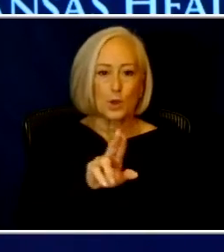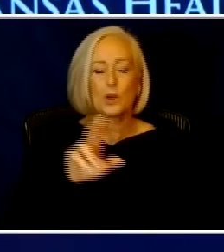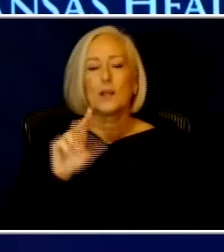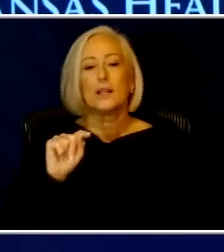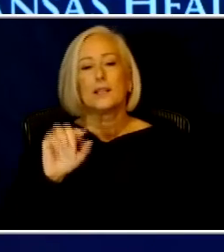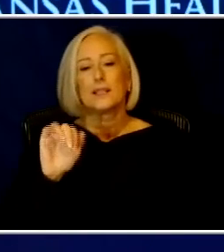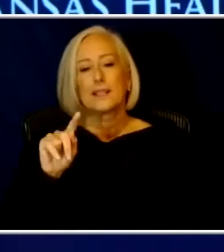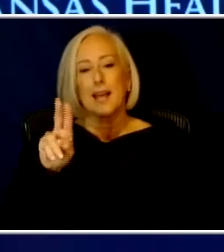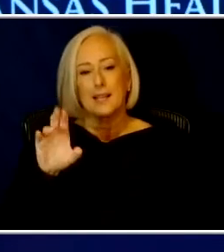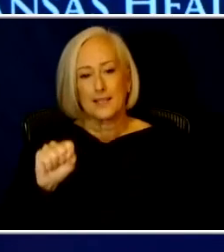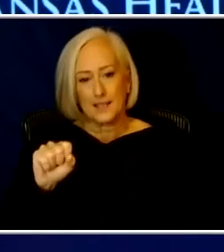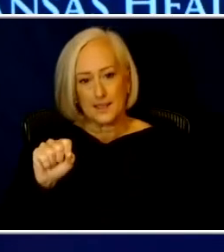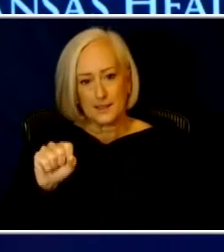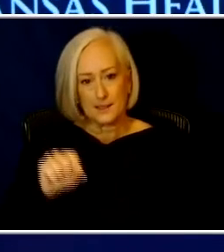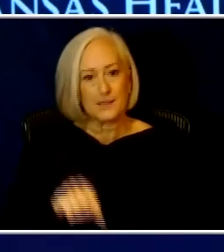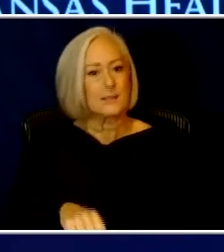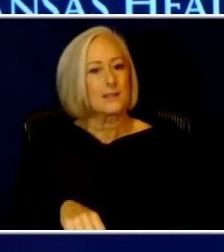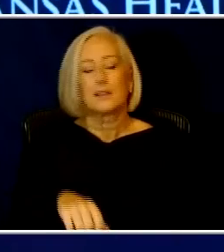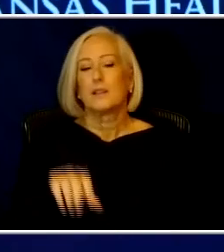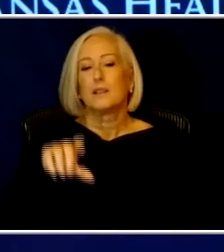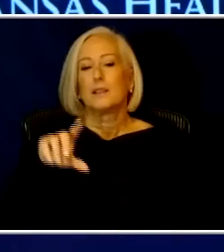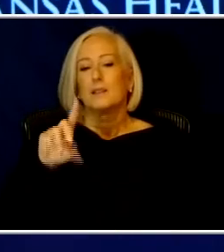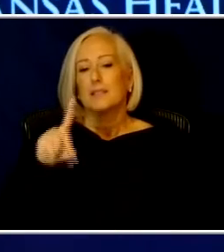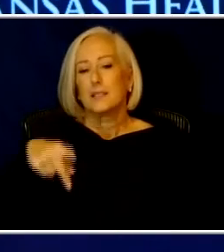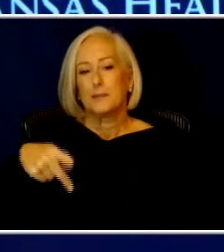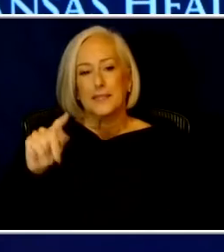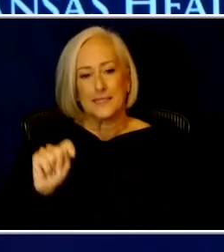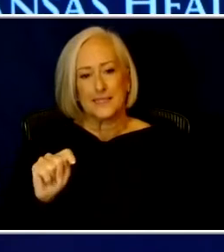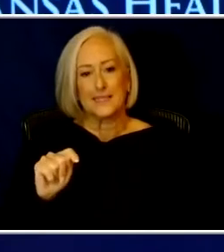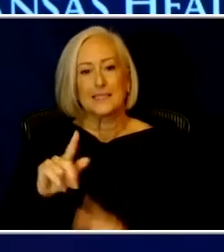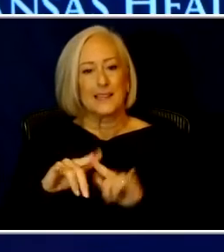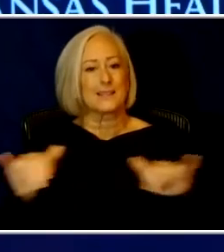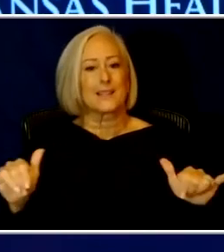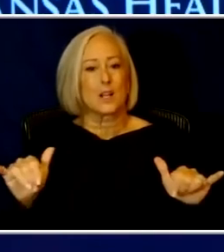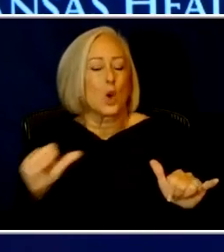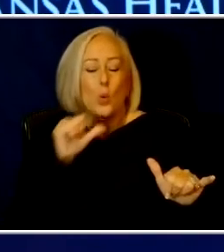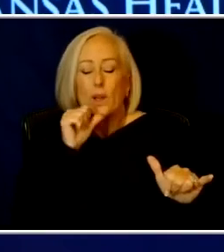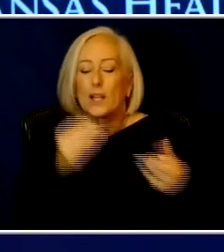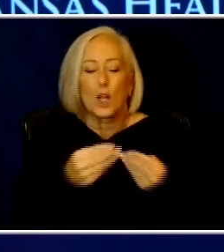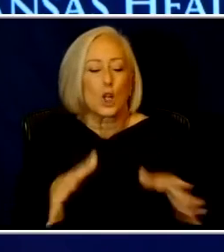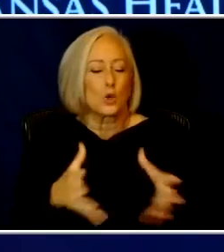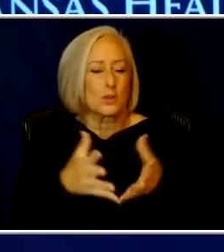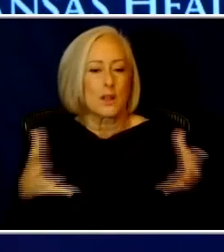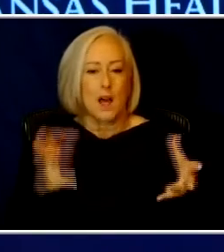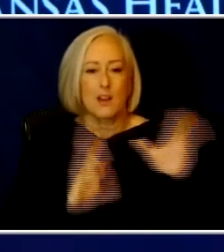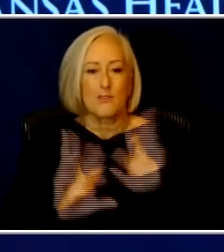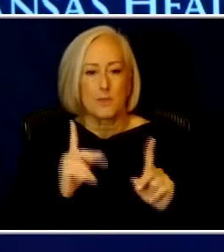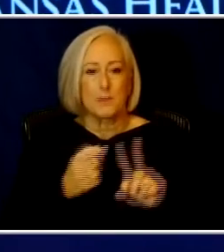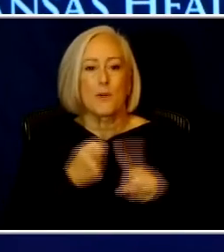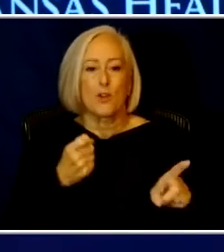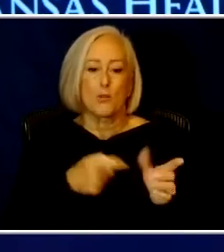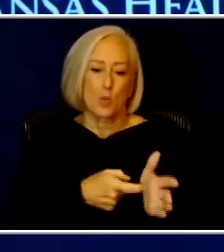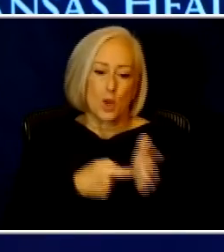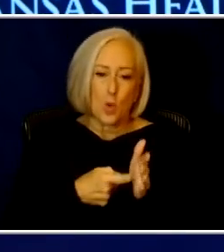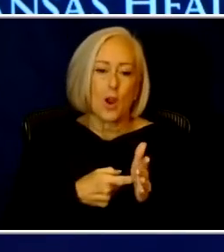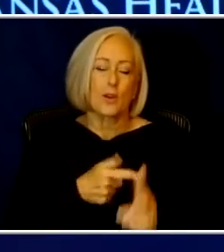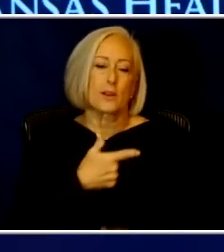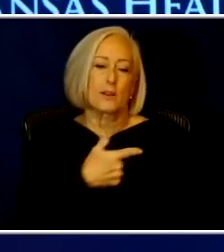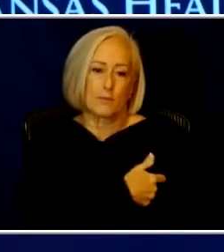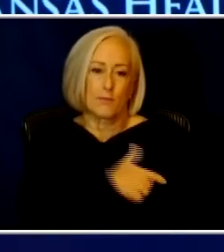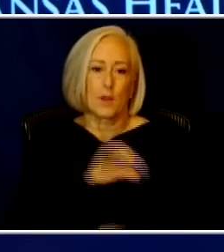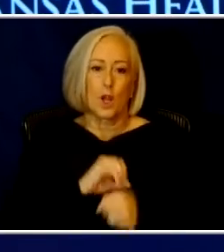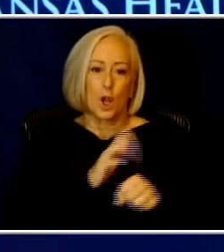just didn't lose many people around this COVID vaccine question ultimately. And I'm going to guess that's going to get shared